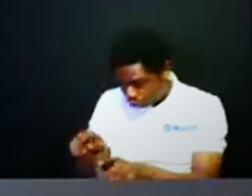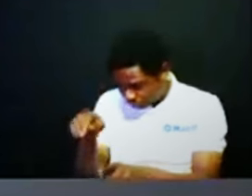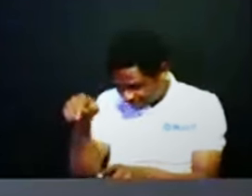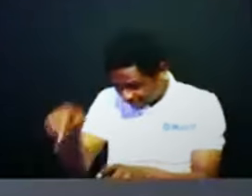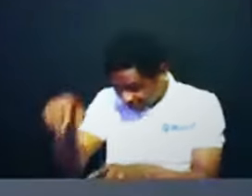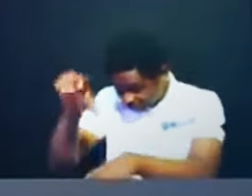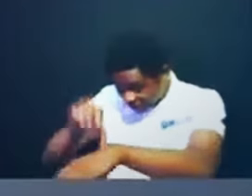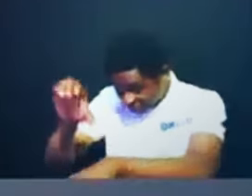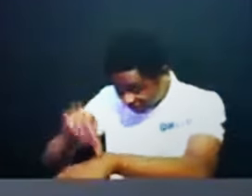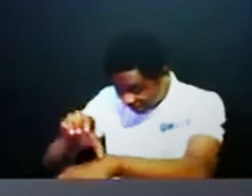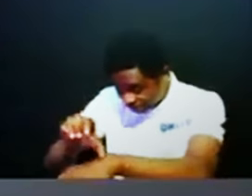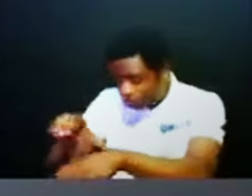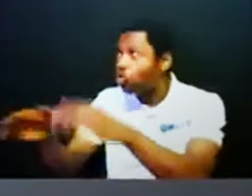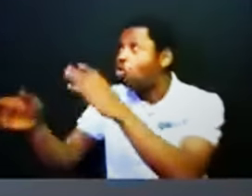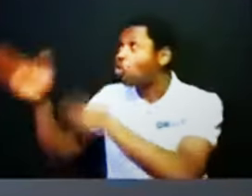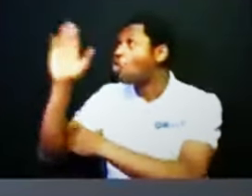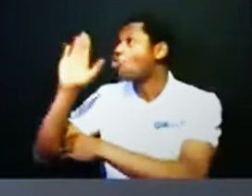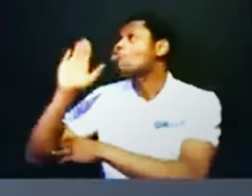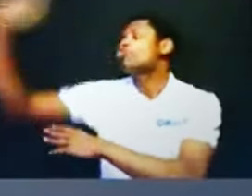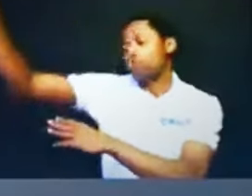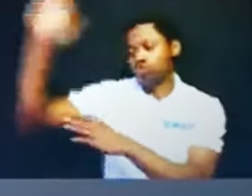God